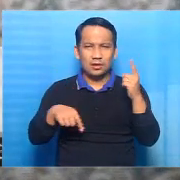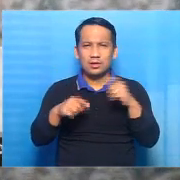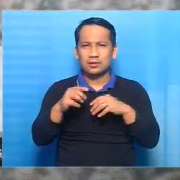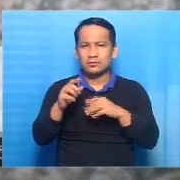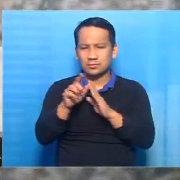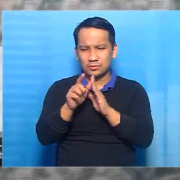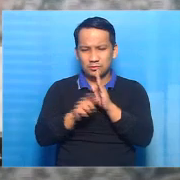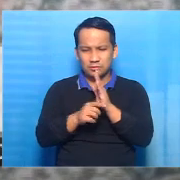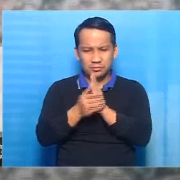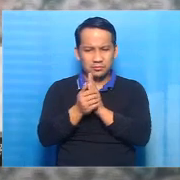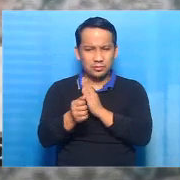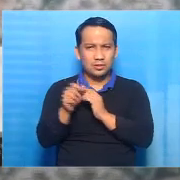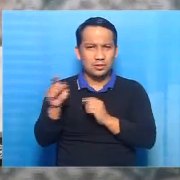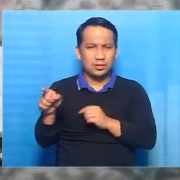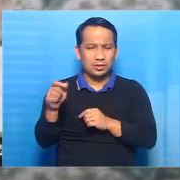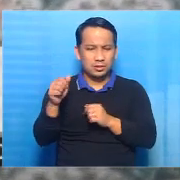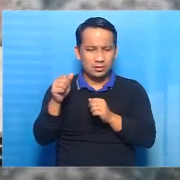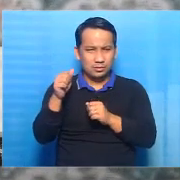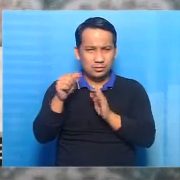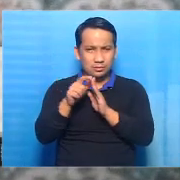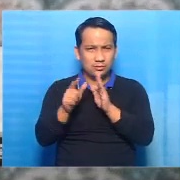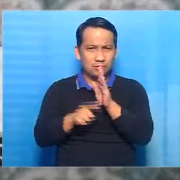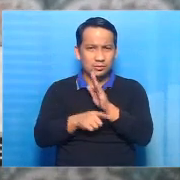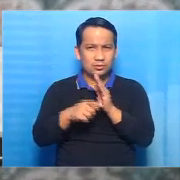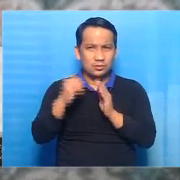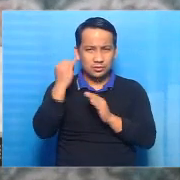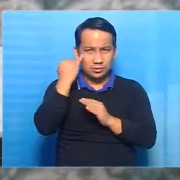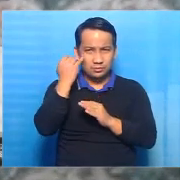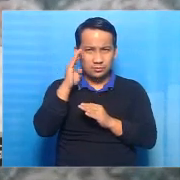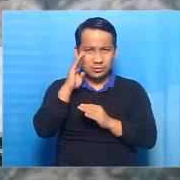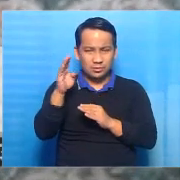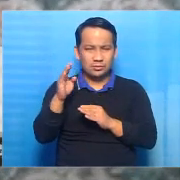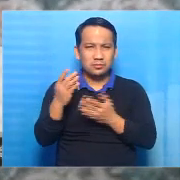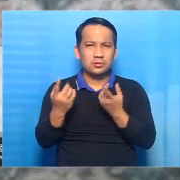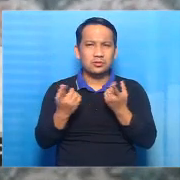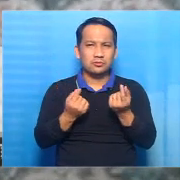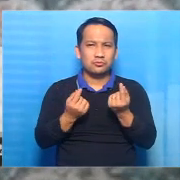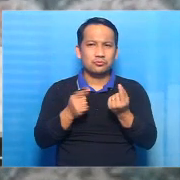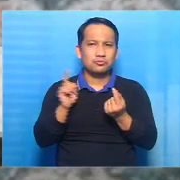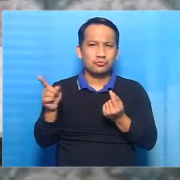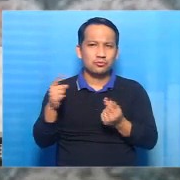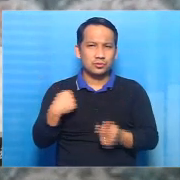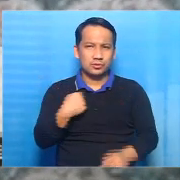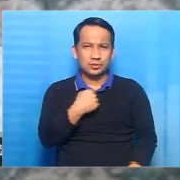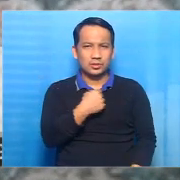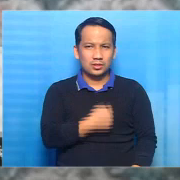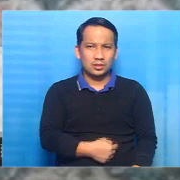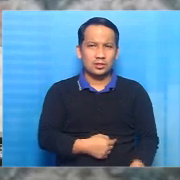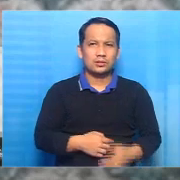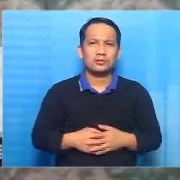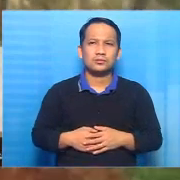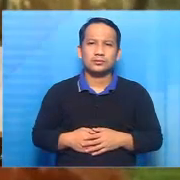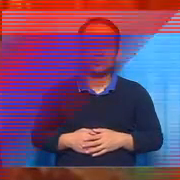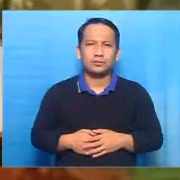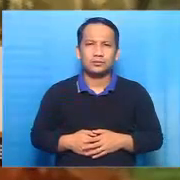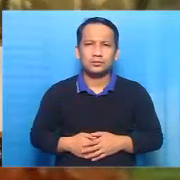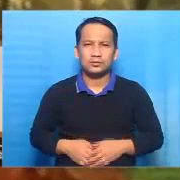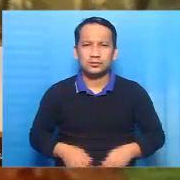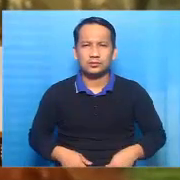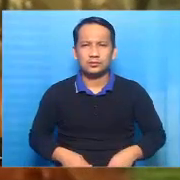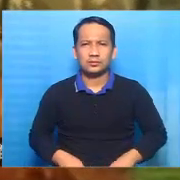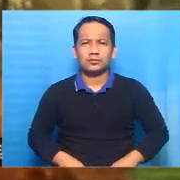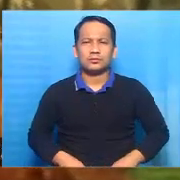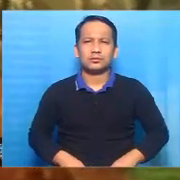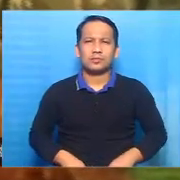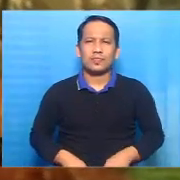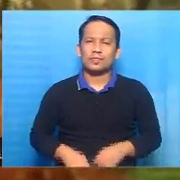maritime law expert na si Attorney J. Batong Bakal sa hakbang na ito ng China. What we